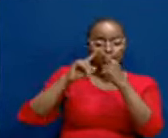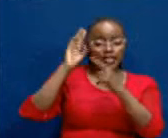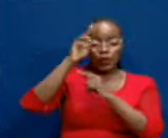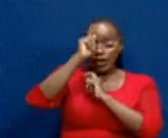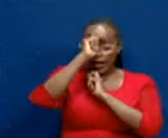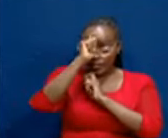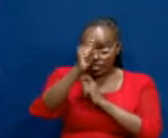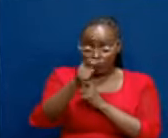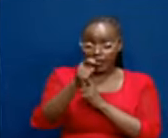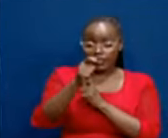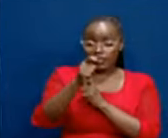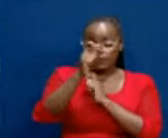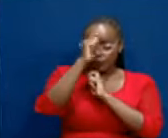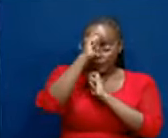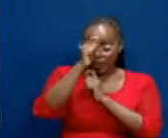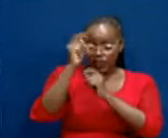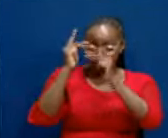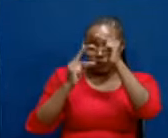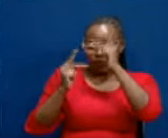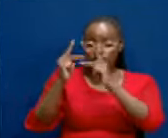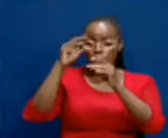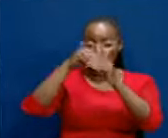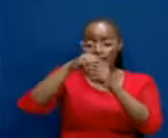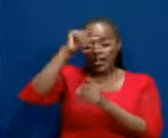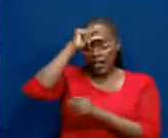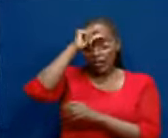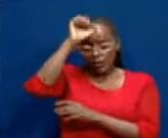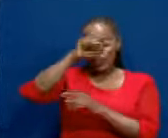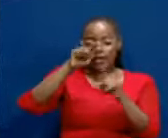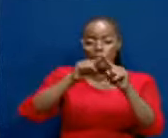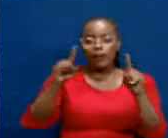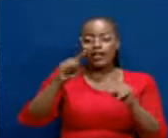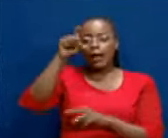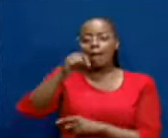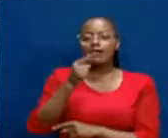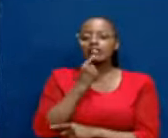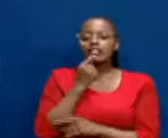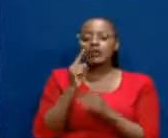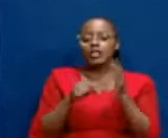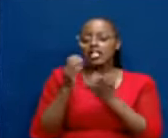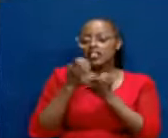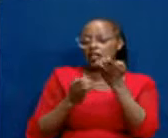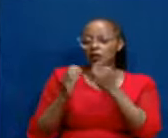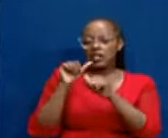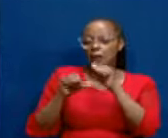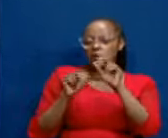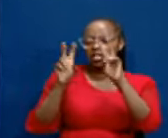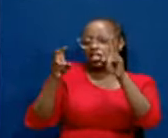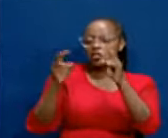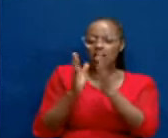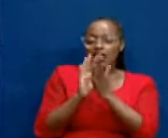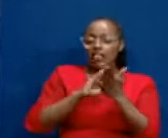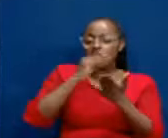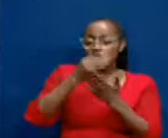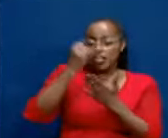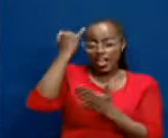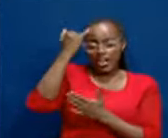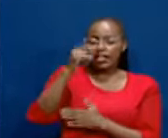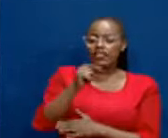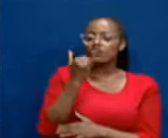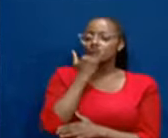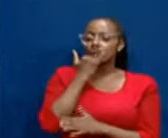respect the professionalism within government, but I have to tell you that the economics about this and the funding model, you've got them